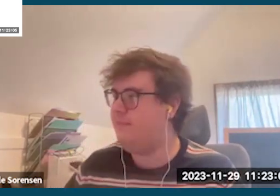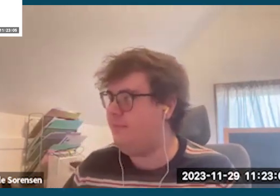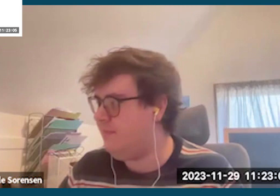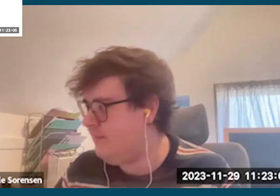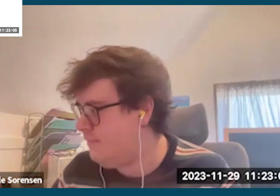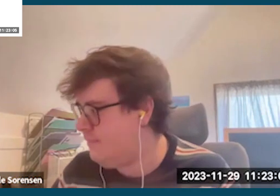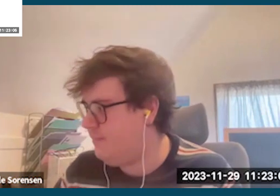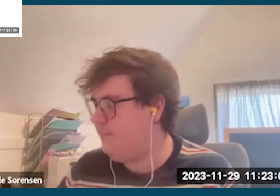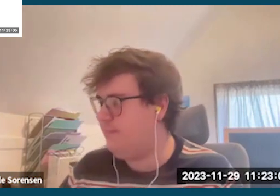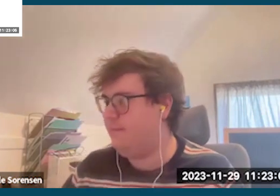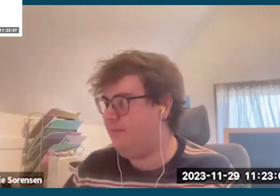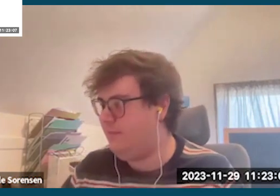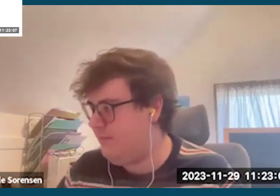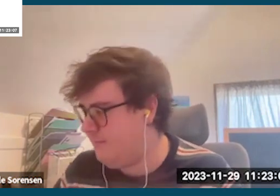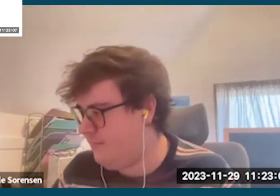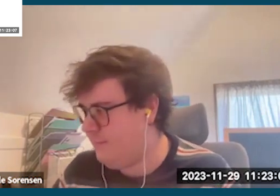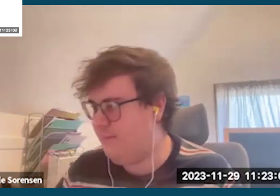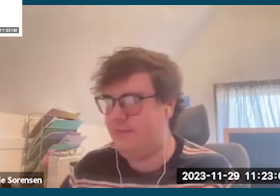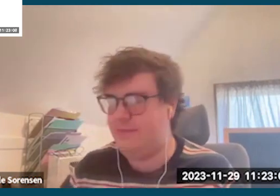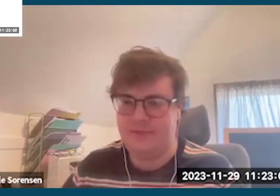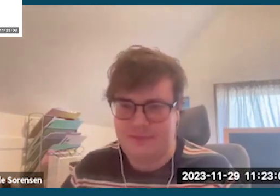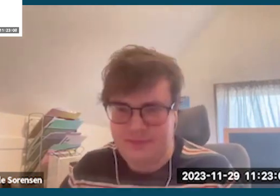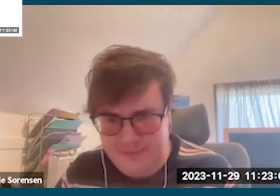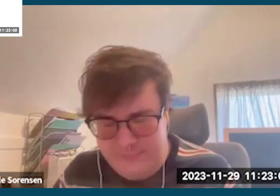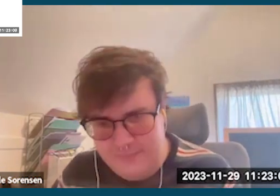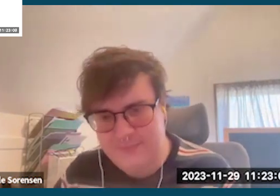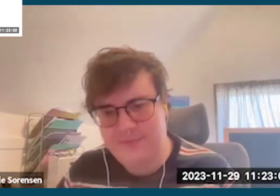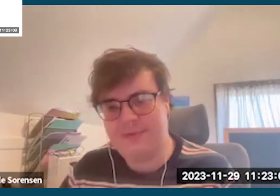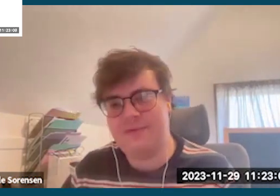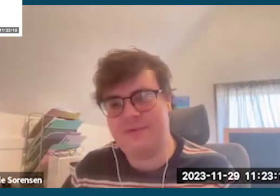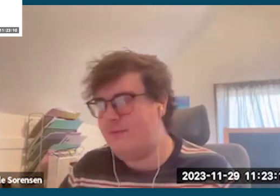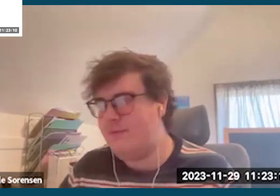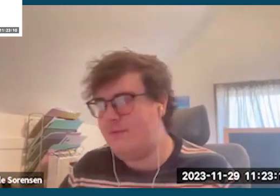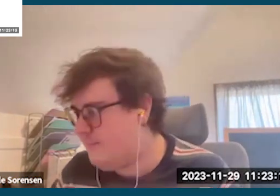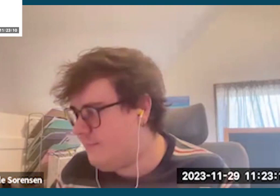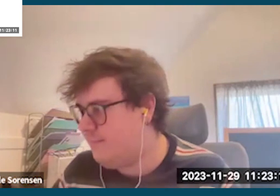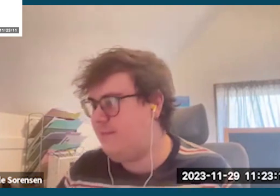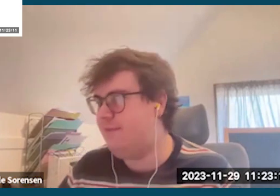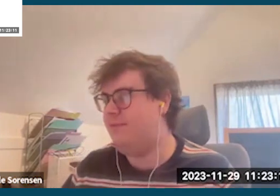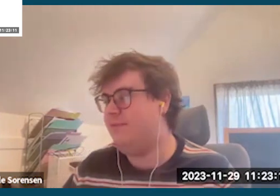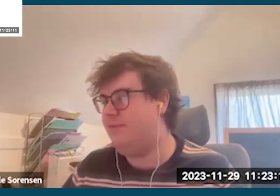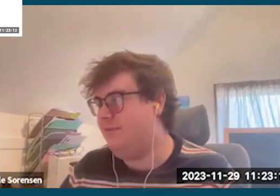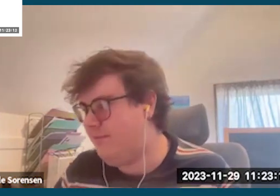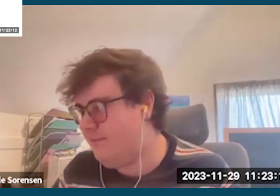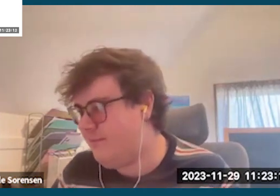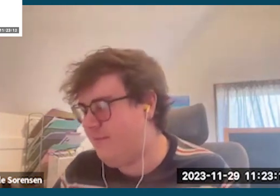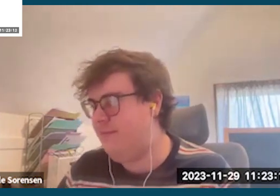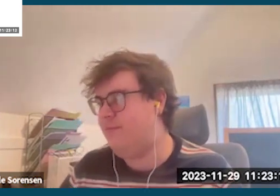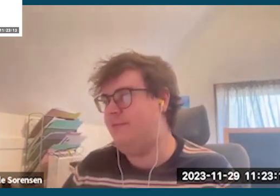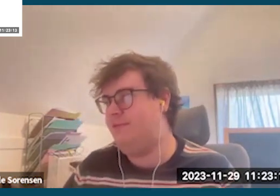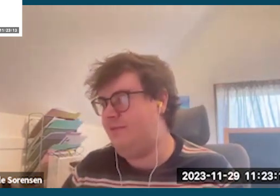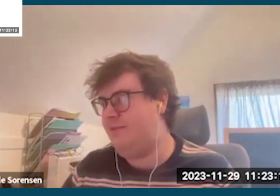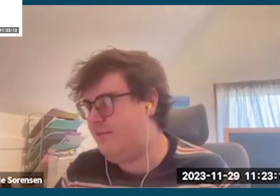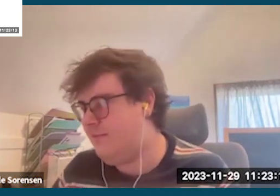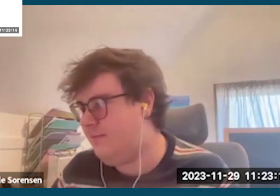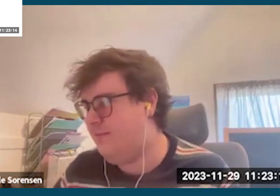when providers ask me about my preferences with communication, like asking whether I prefer they read over my shoulder as I